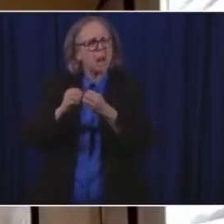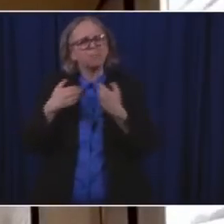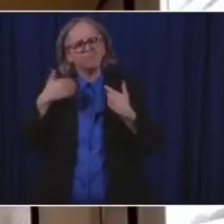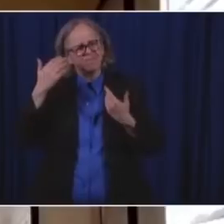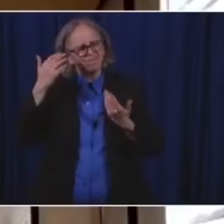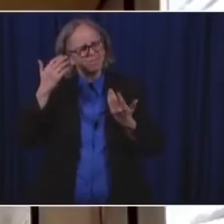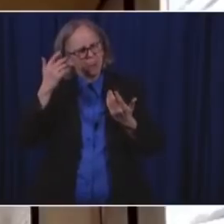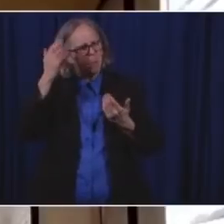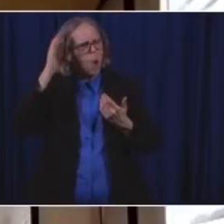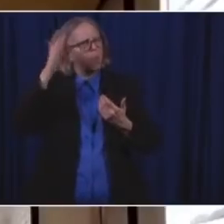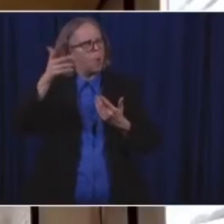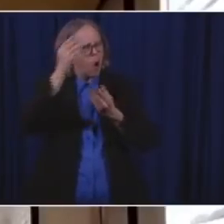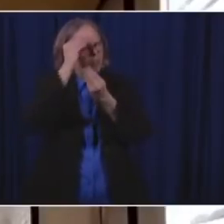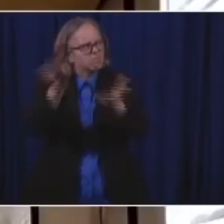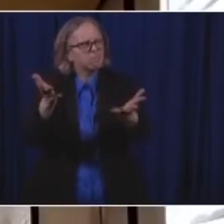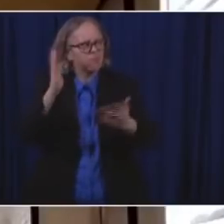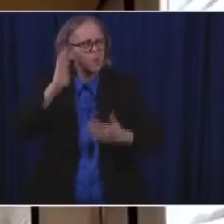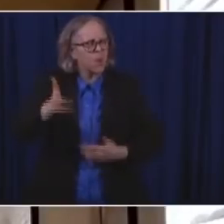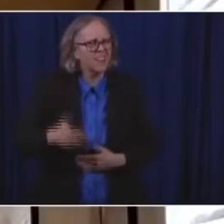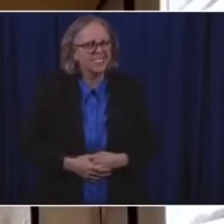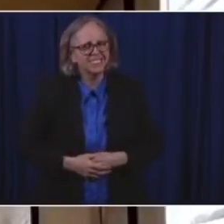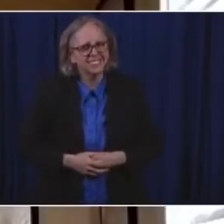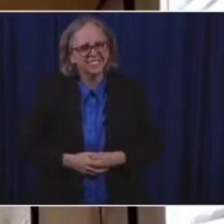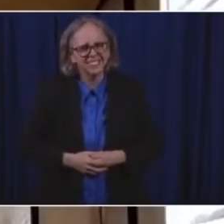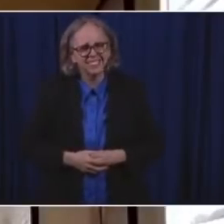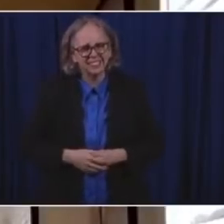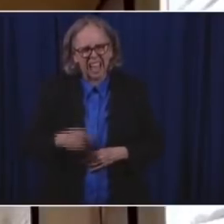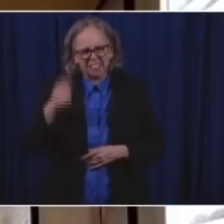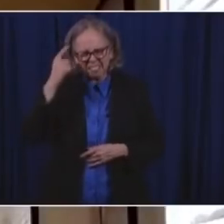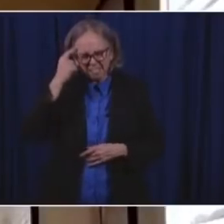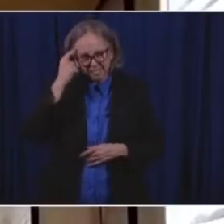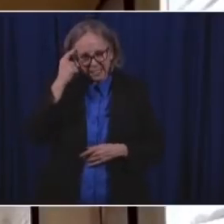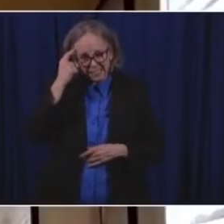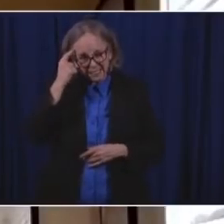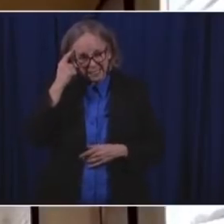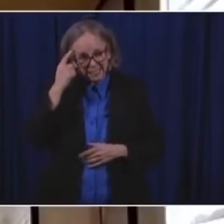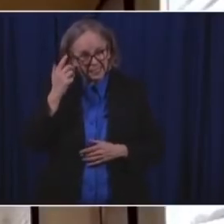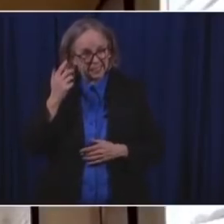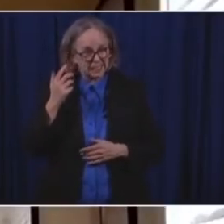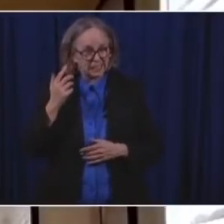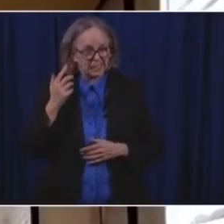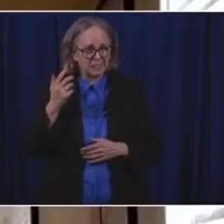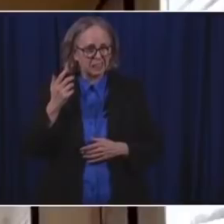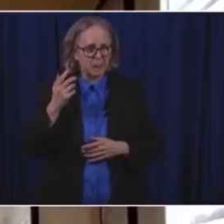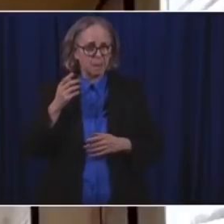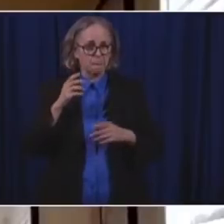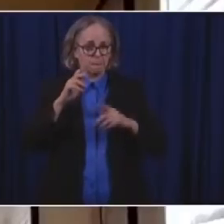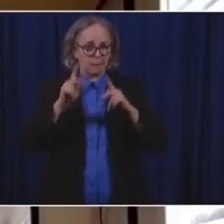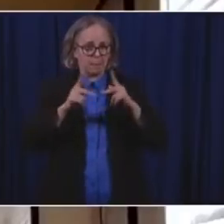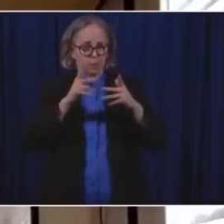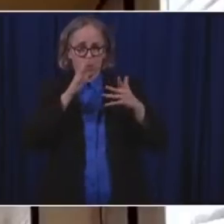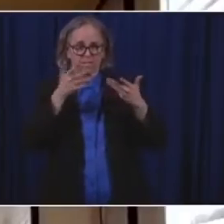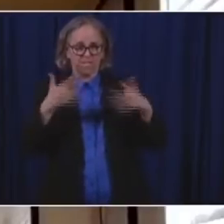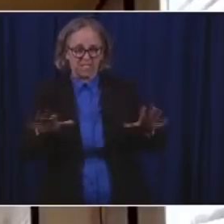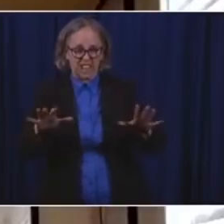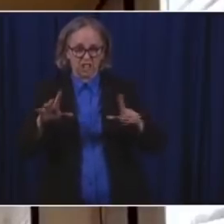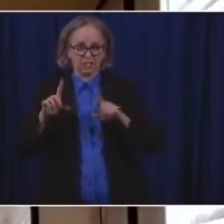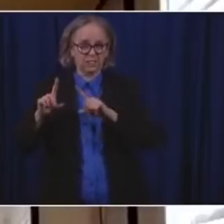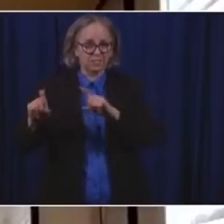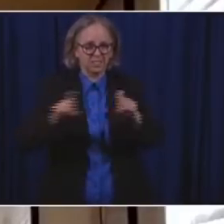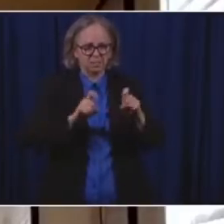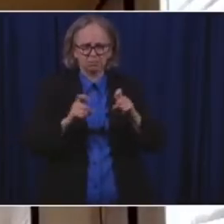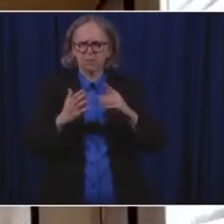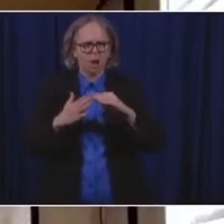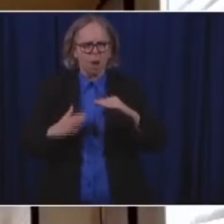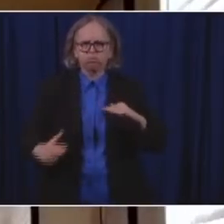this. The numbers that have gone through these trials have exceeded the numbers for